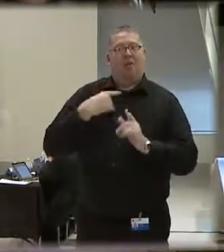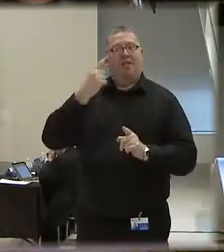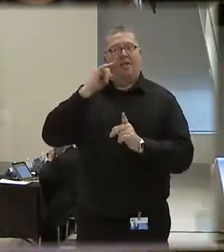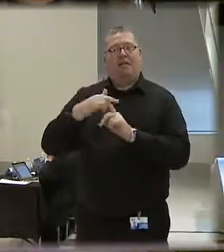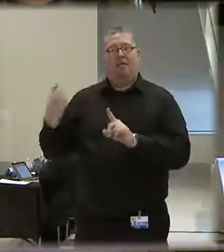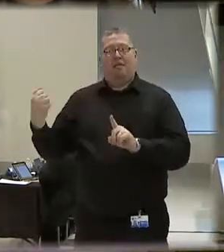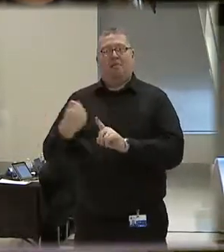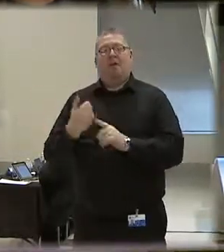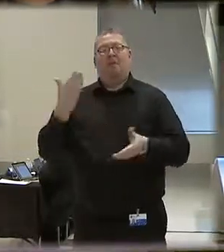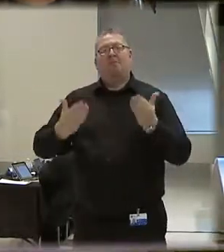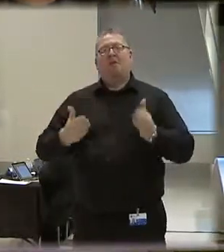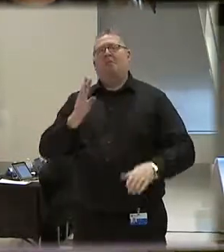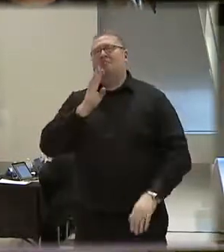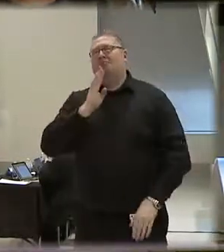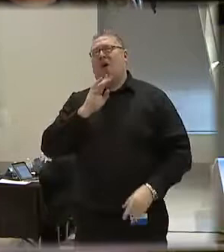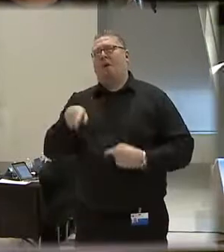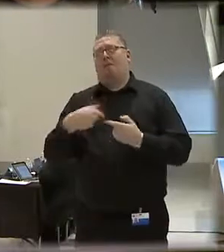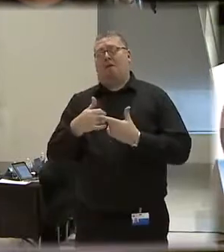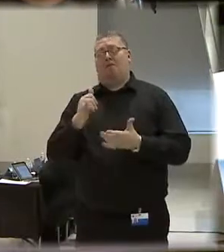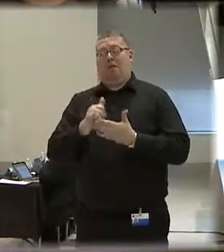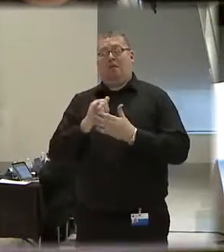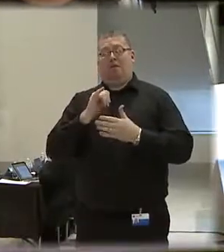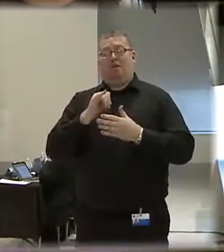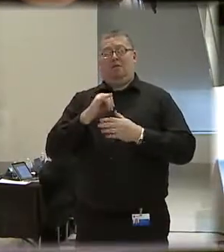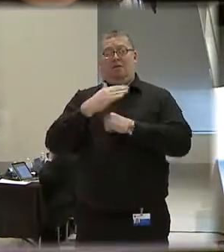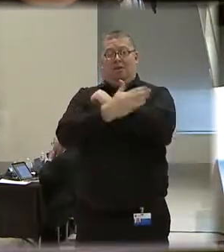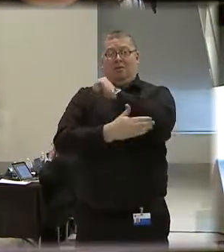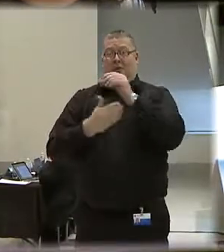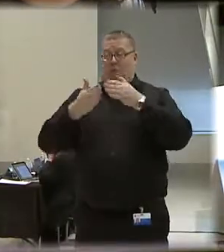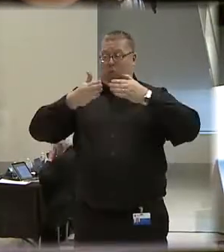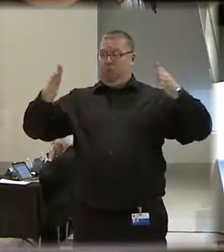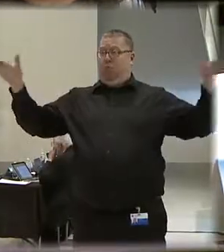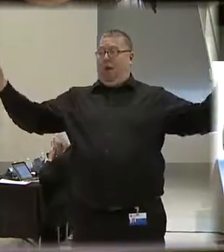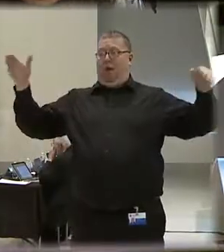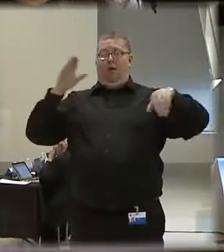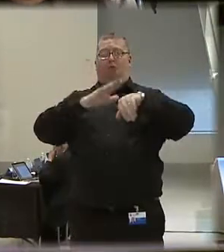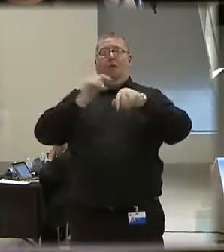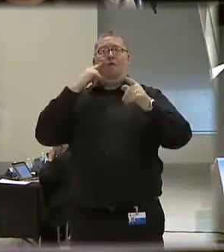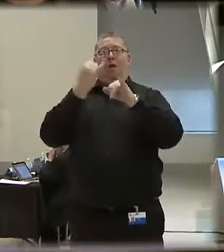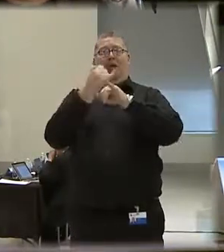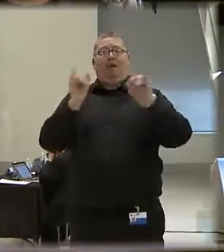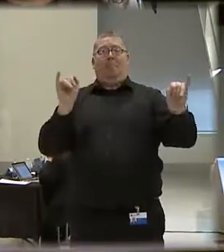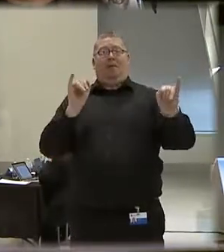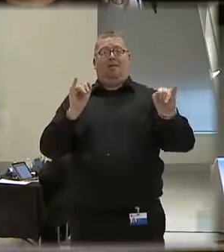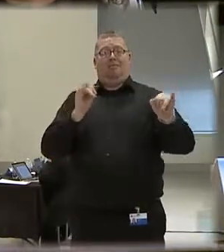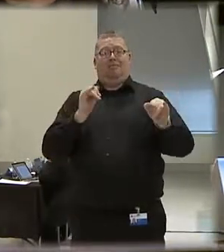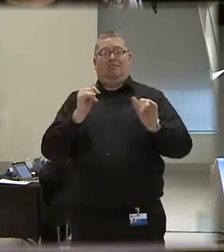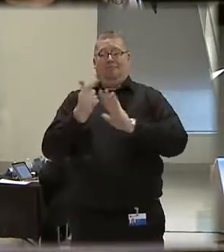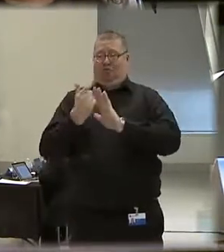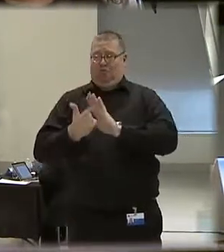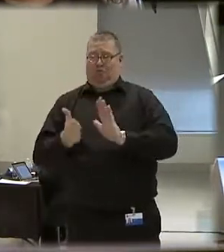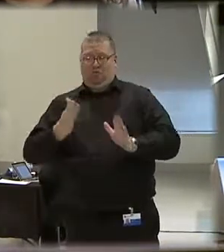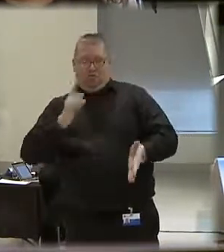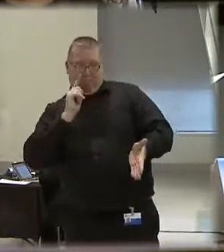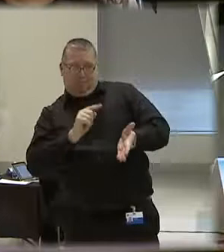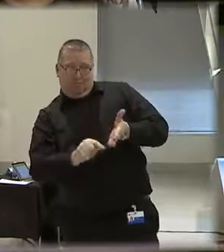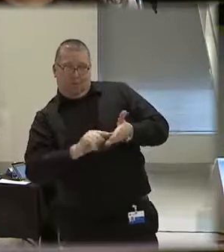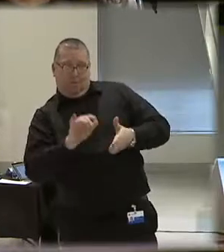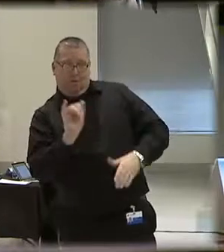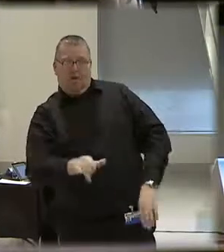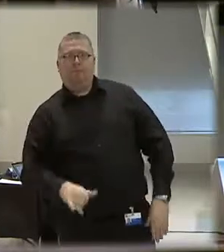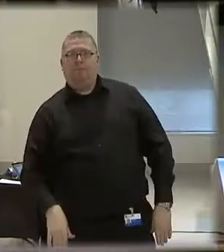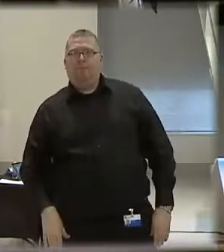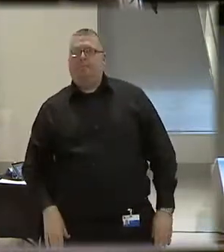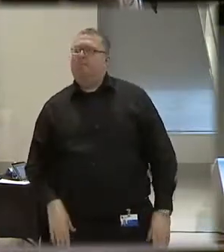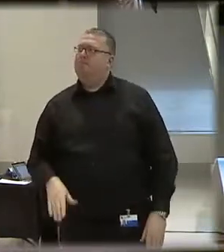to the national call for a special independent prosecutor and why that's important. Absolutely. And